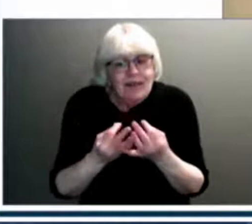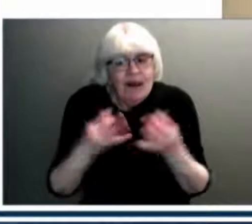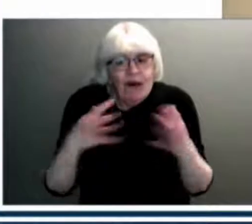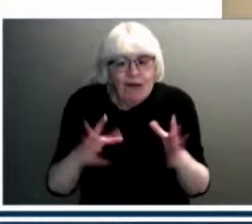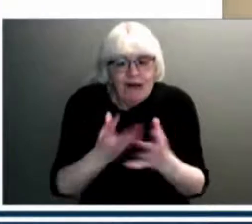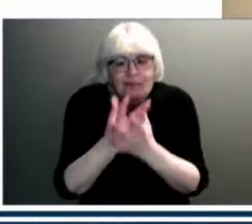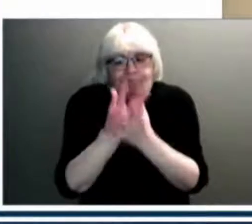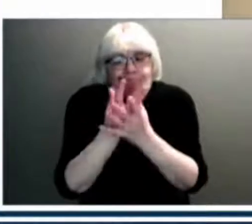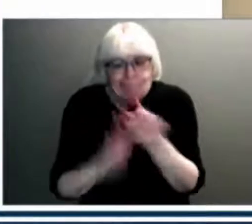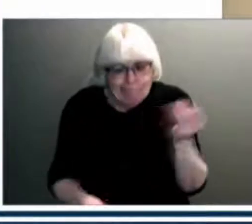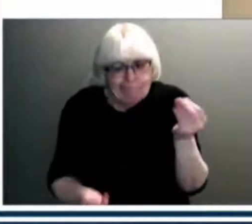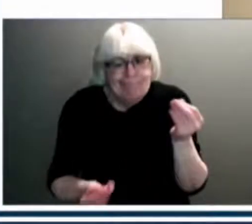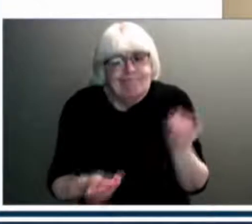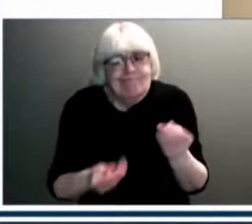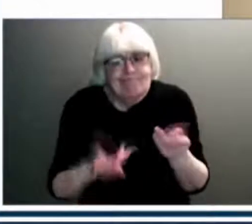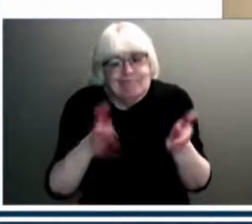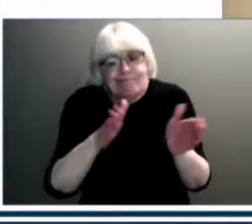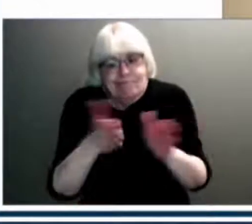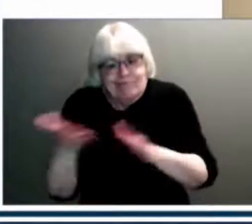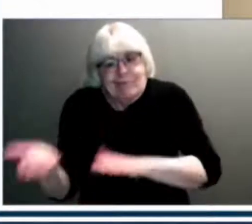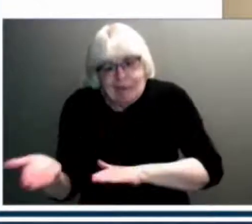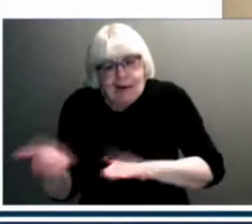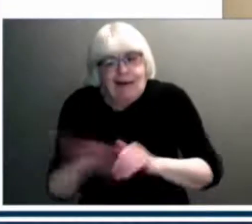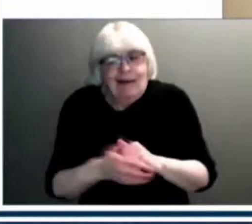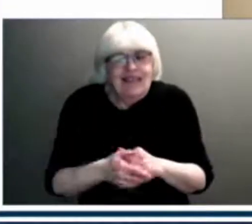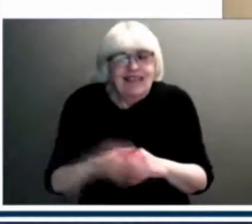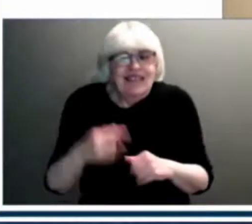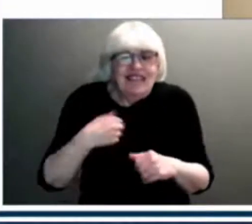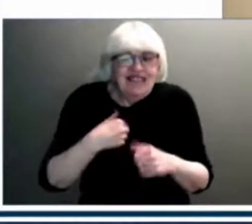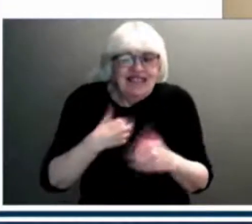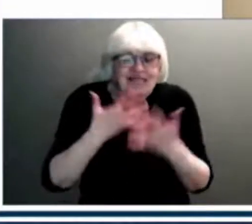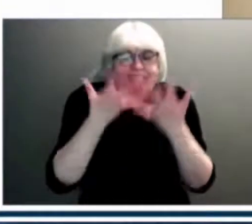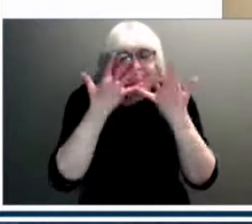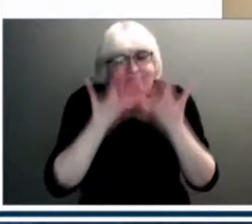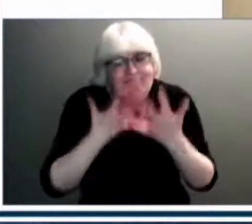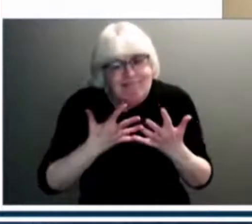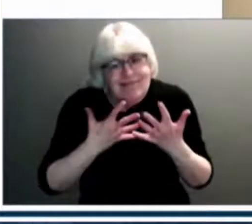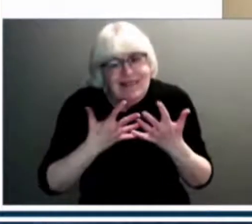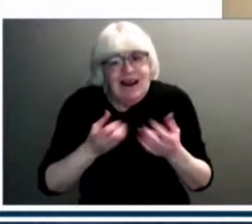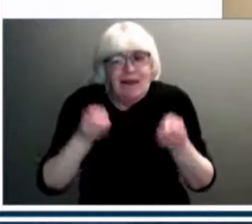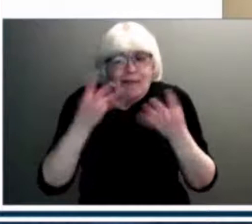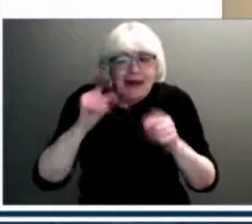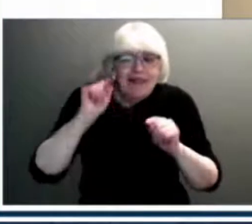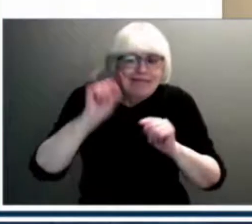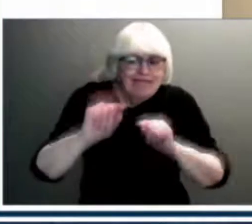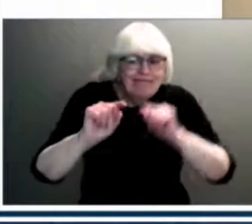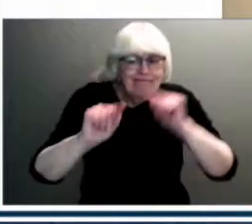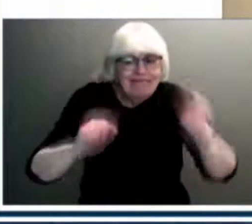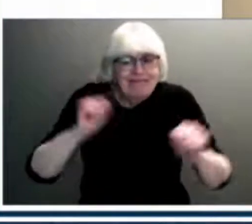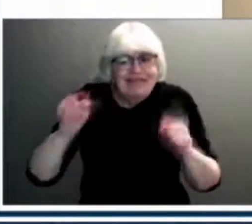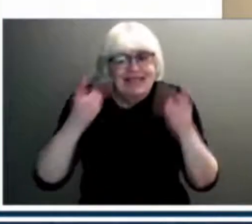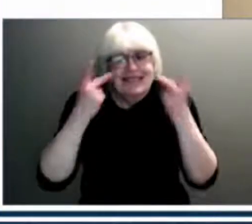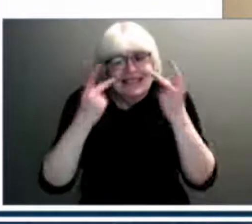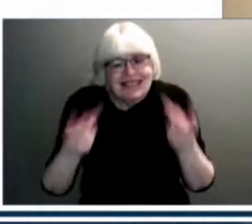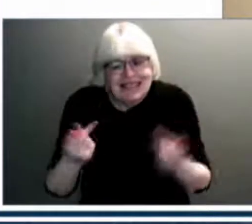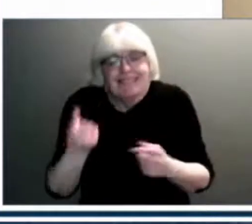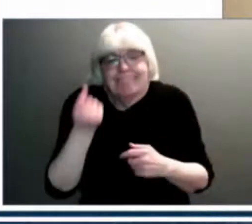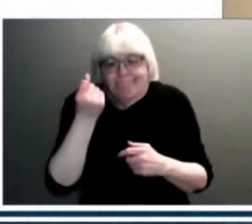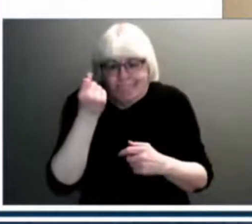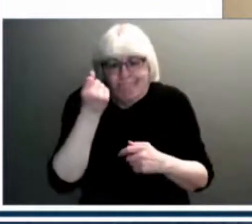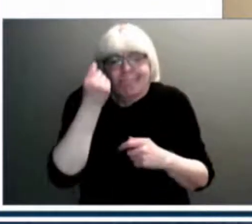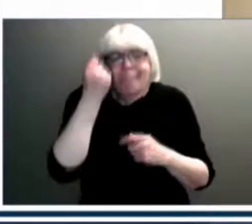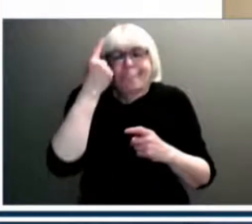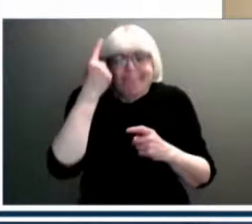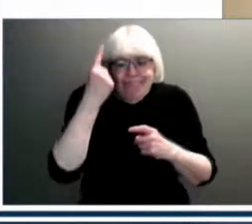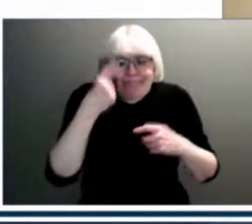And unfortunately, there are too many other Nova Scotia families that know what you are going through. I sincerely hope